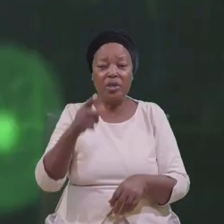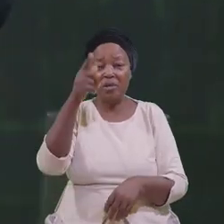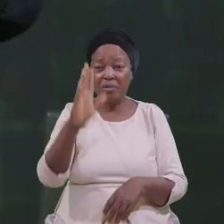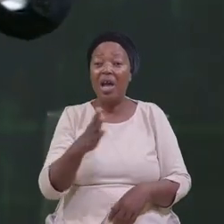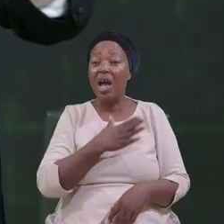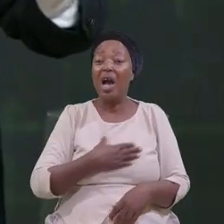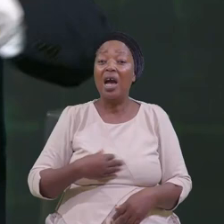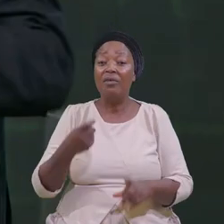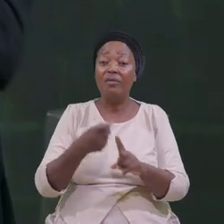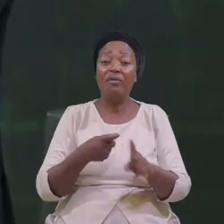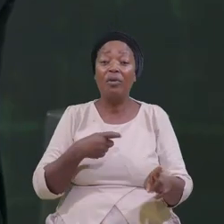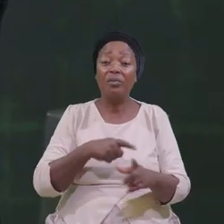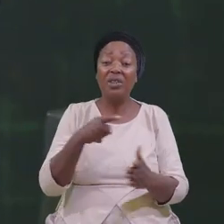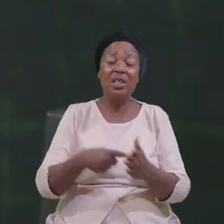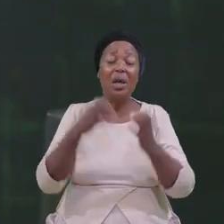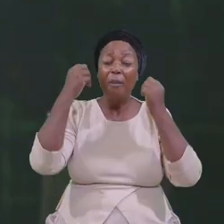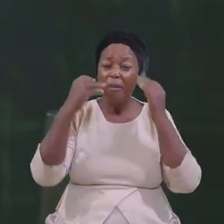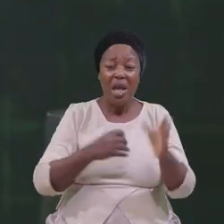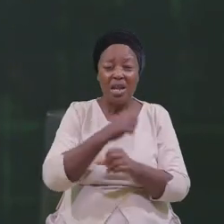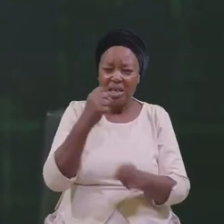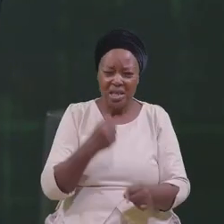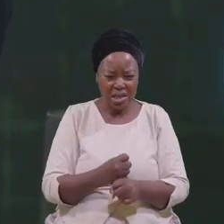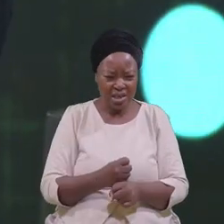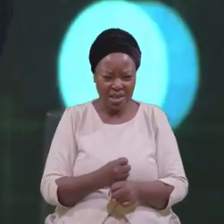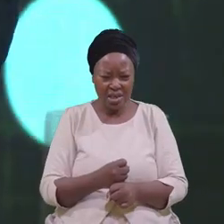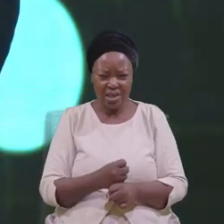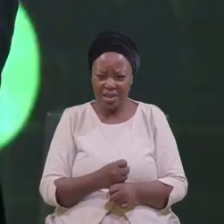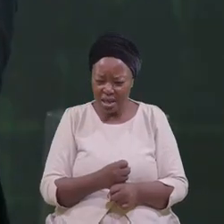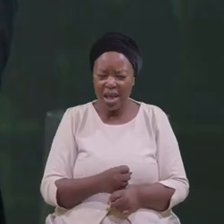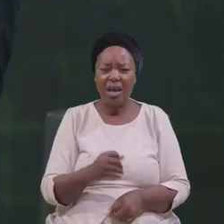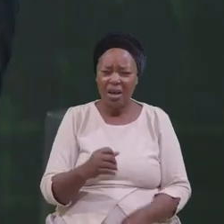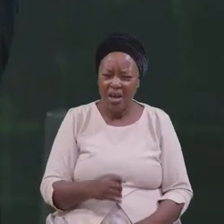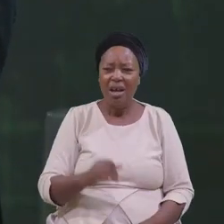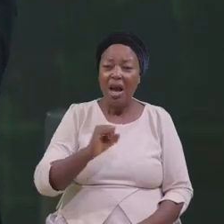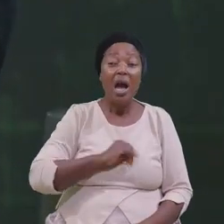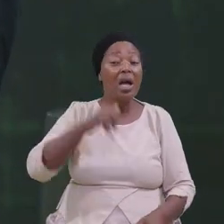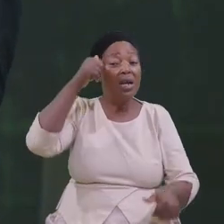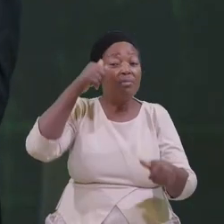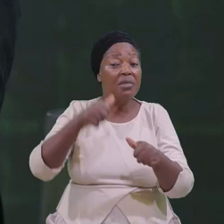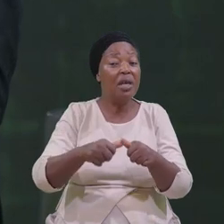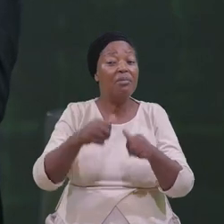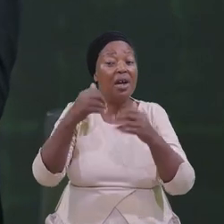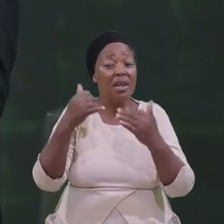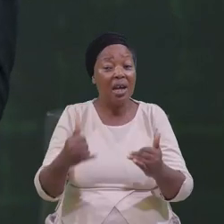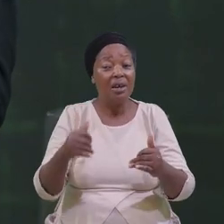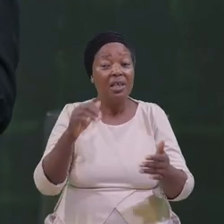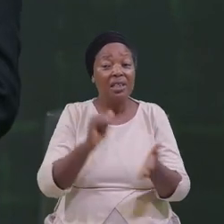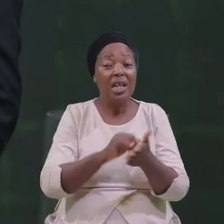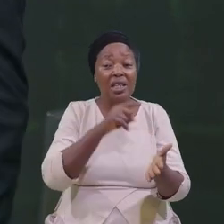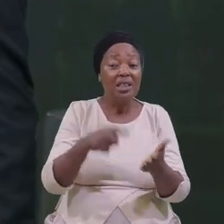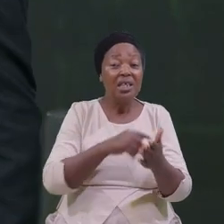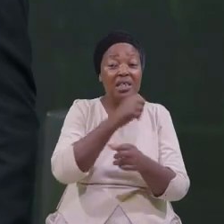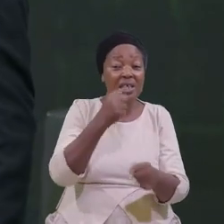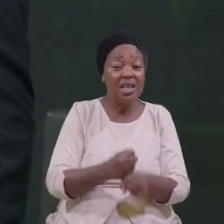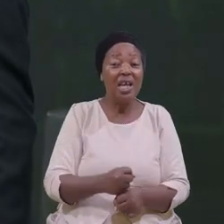for these many years, I remember now, this year, April 5, will be